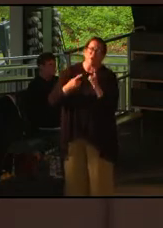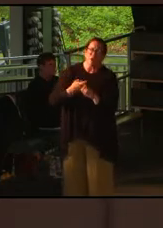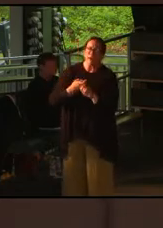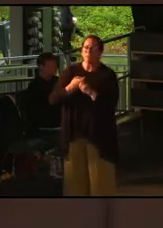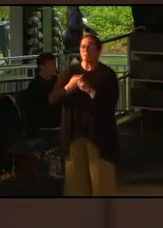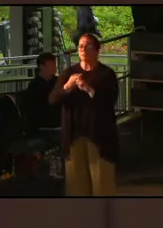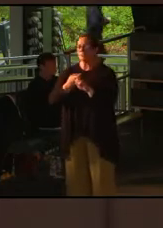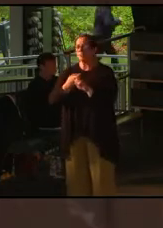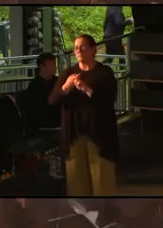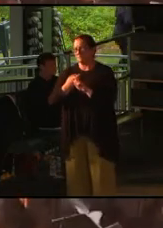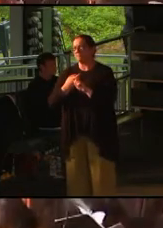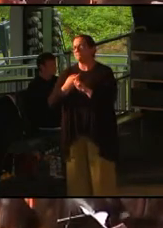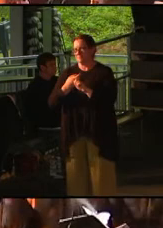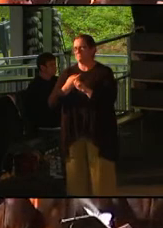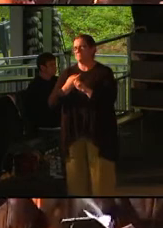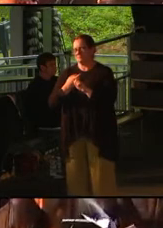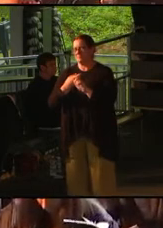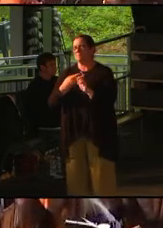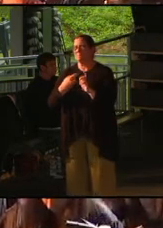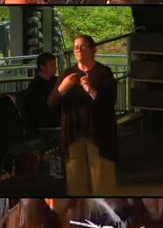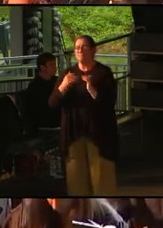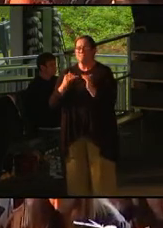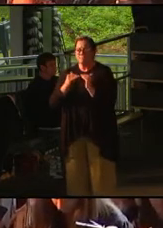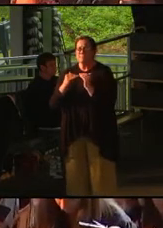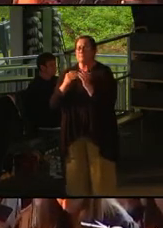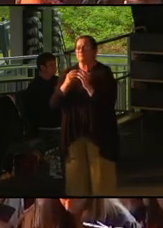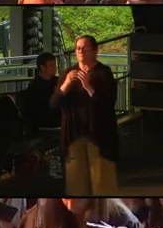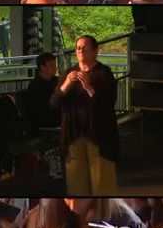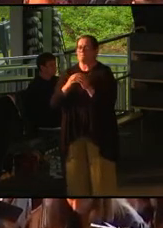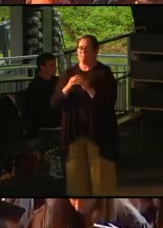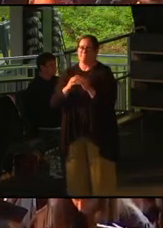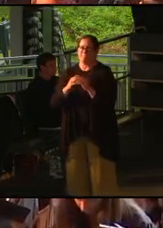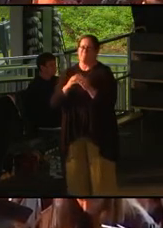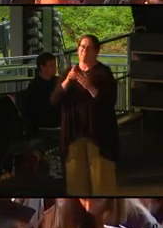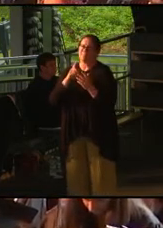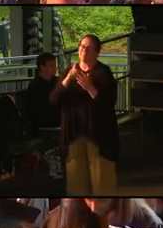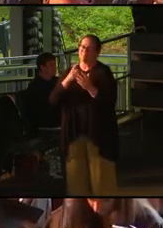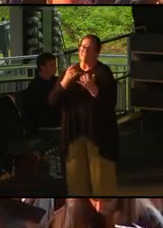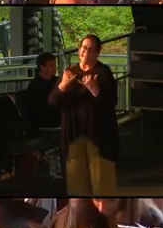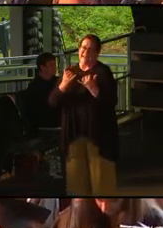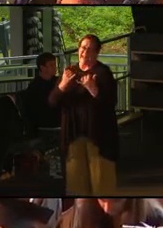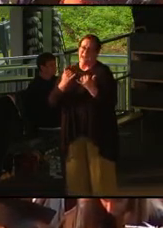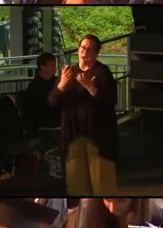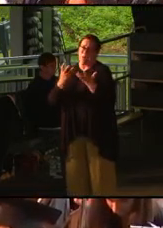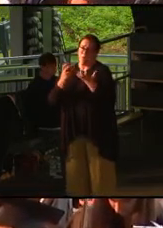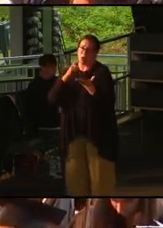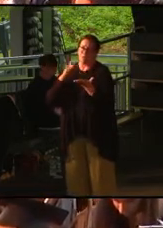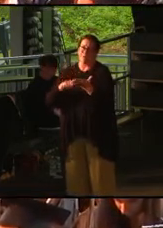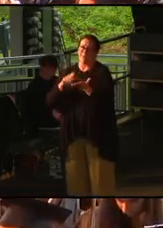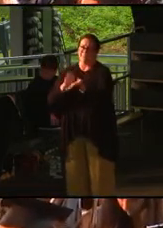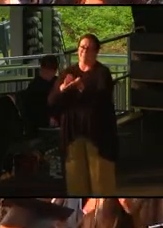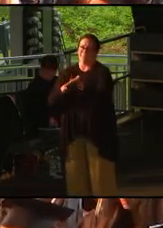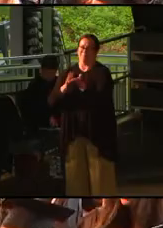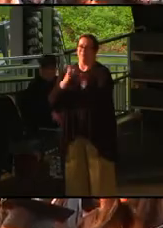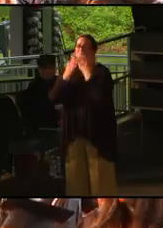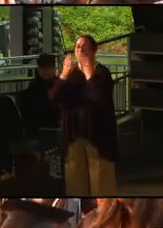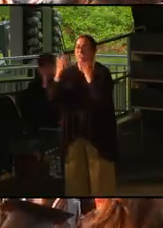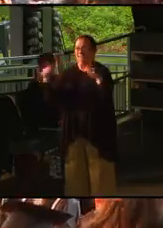friends, and loved ones. Let's take a moment to give them a round of